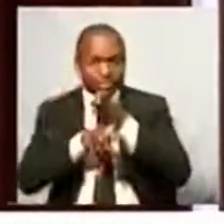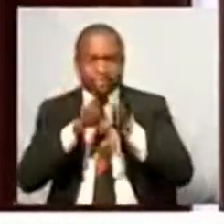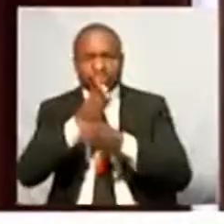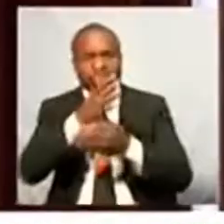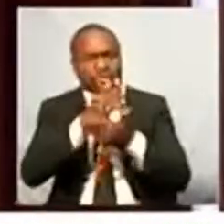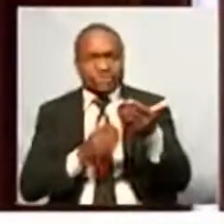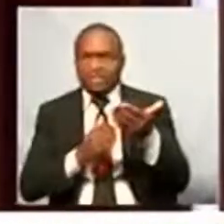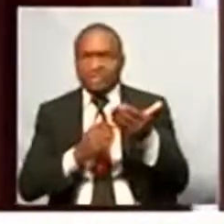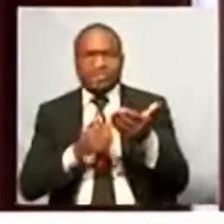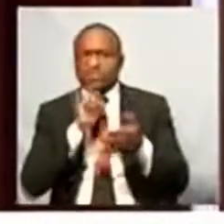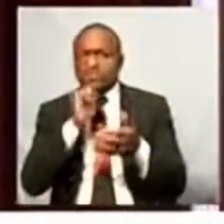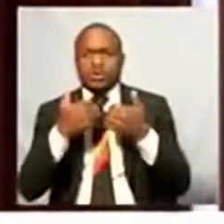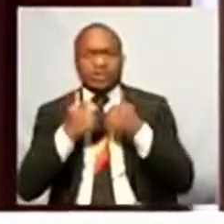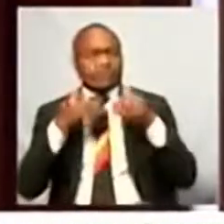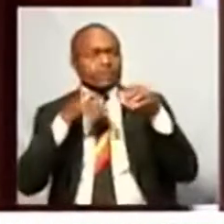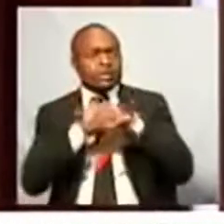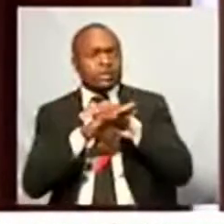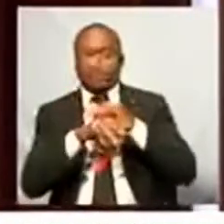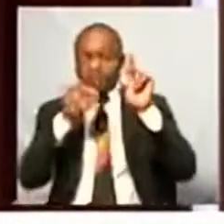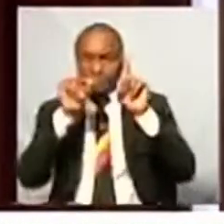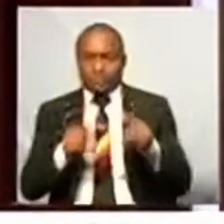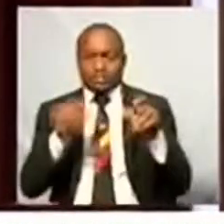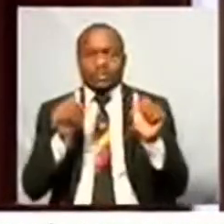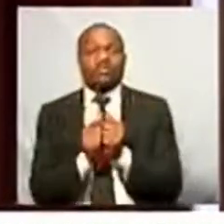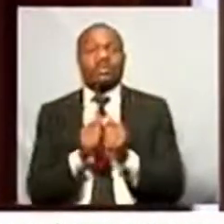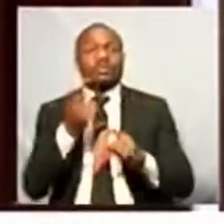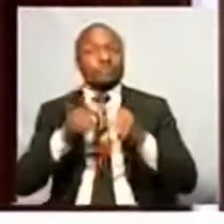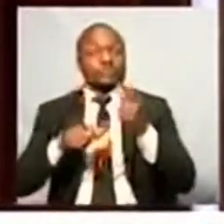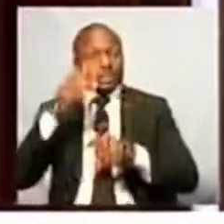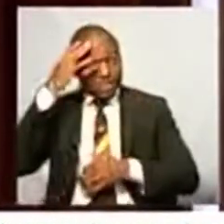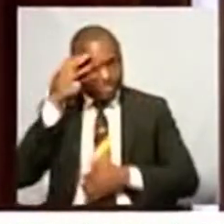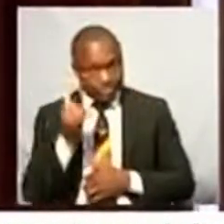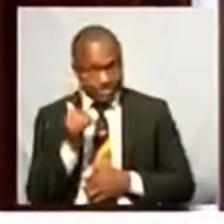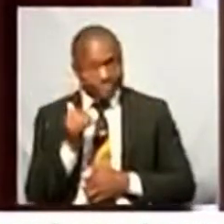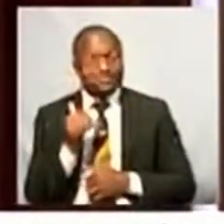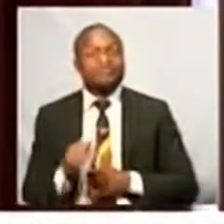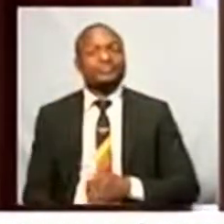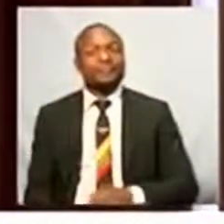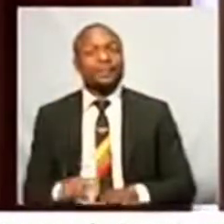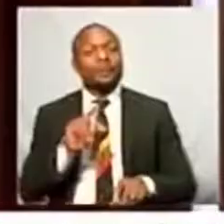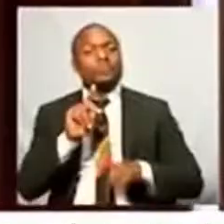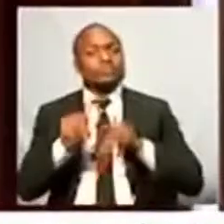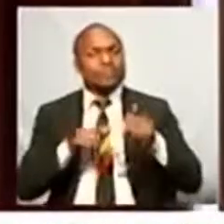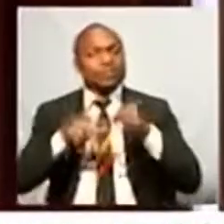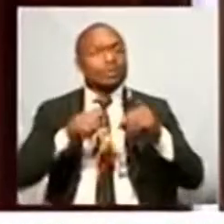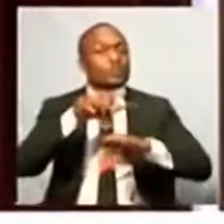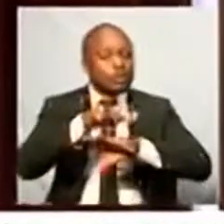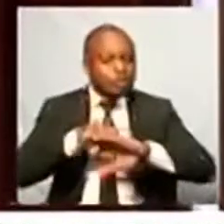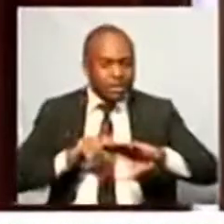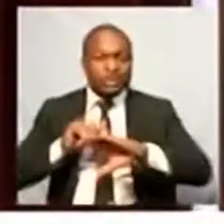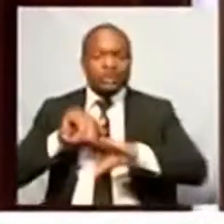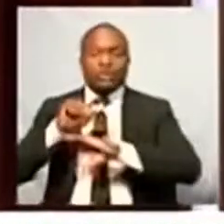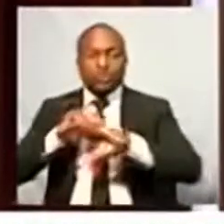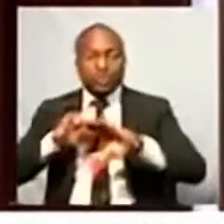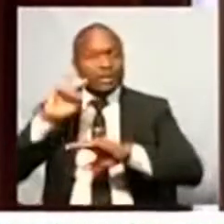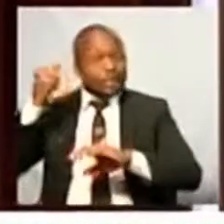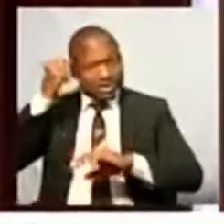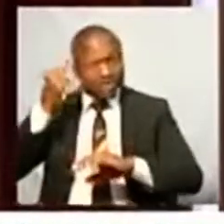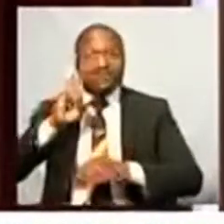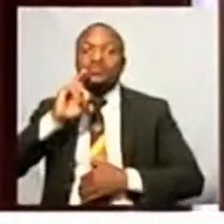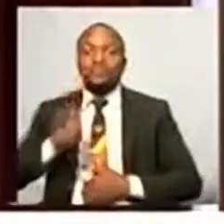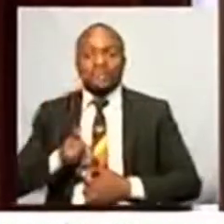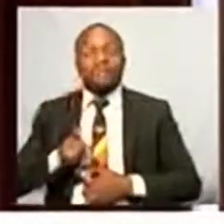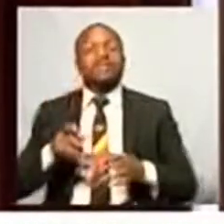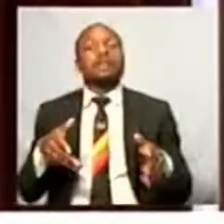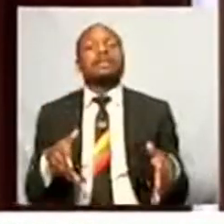do not have access for persons with a disability. And that's the reason why people have been calling that government should